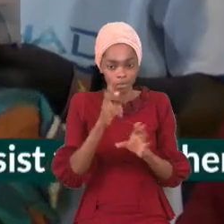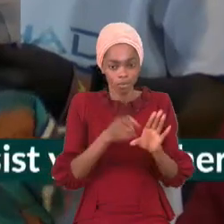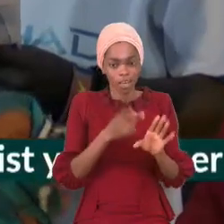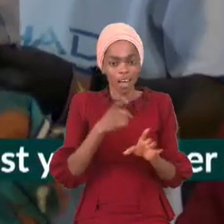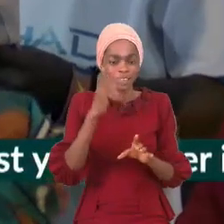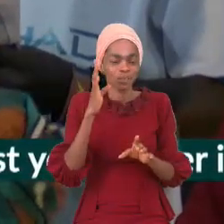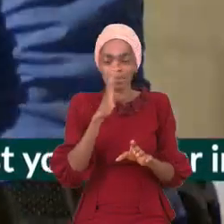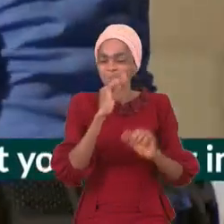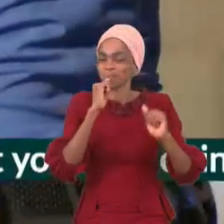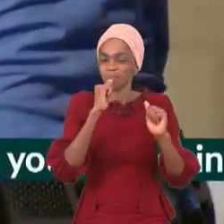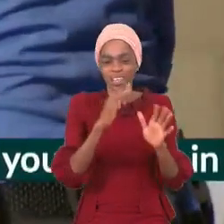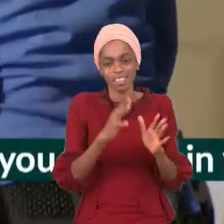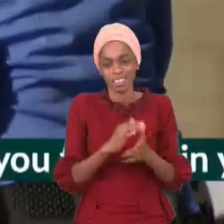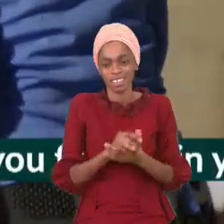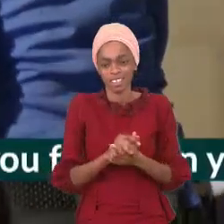3 p.m.